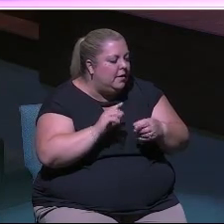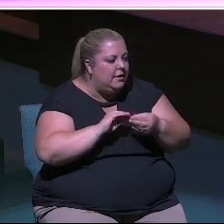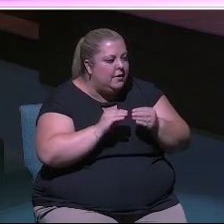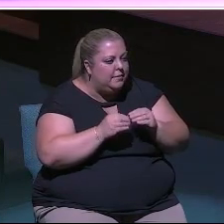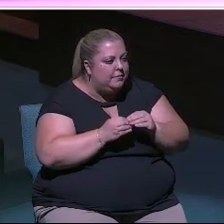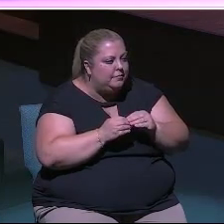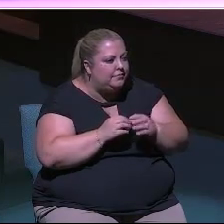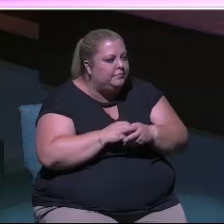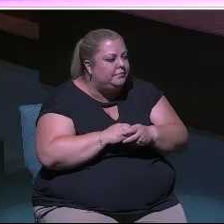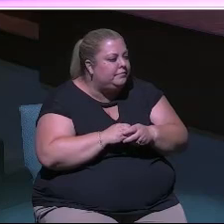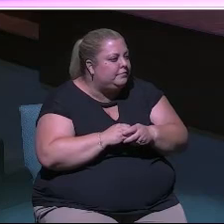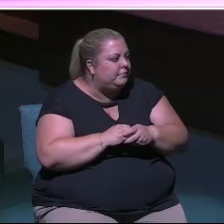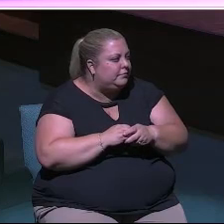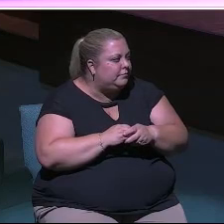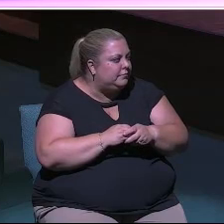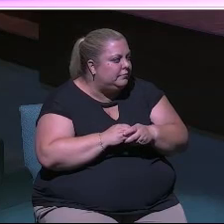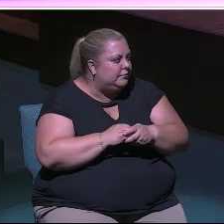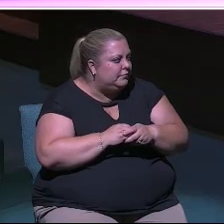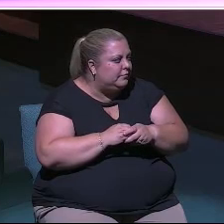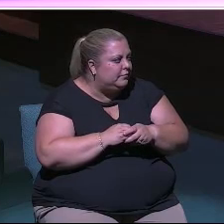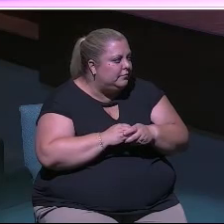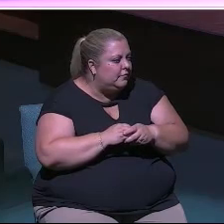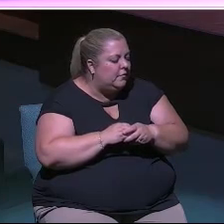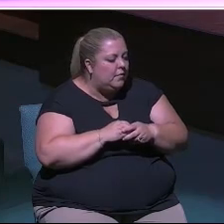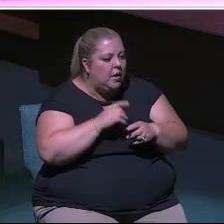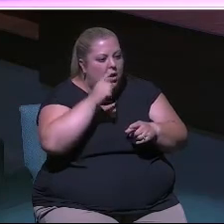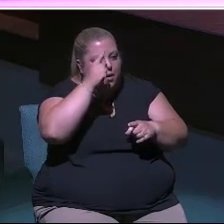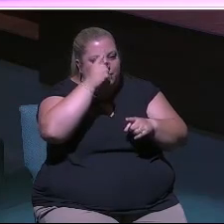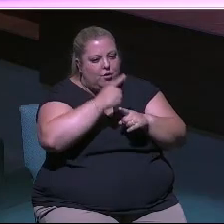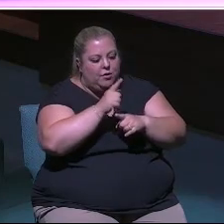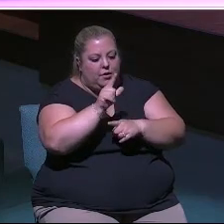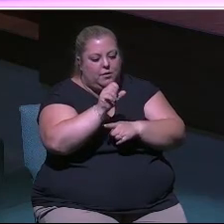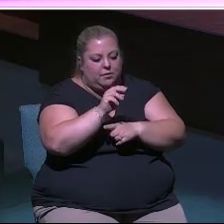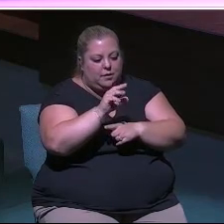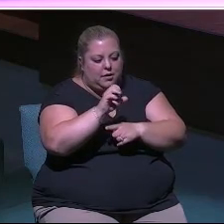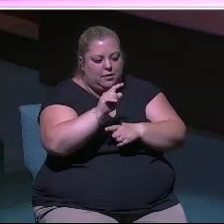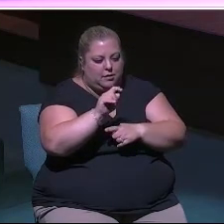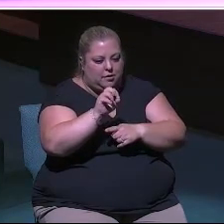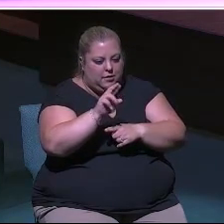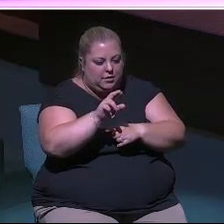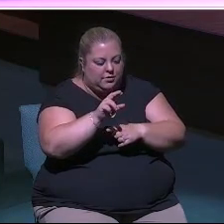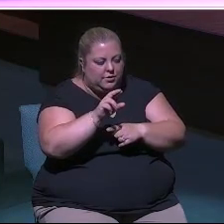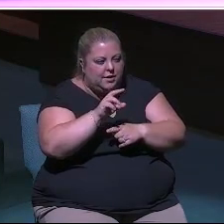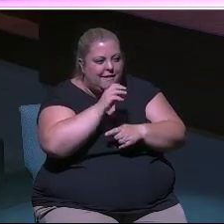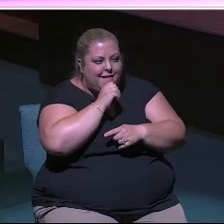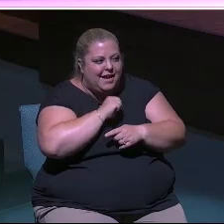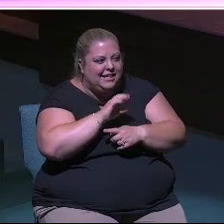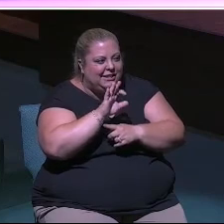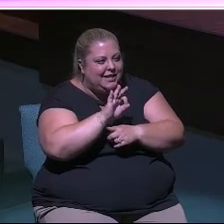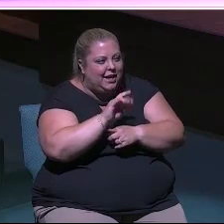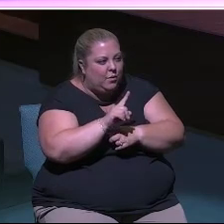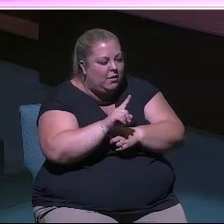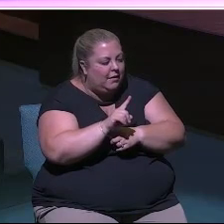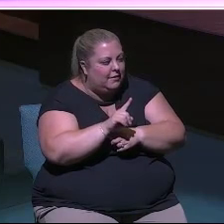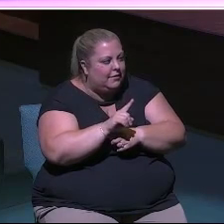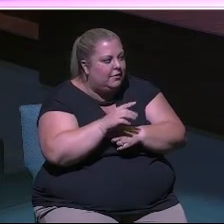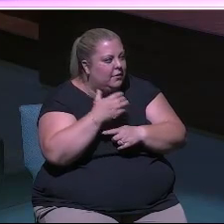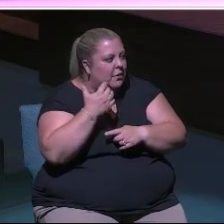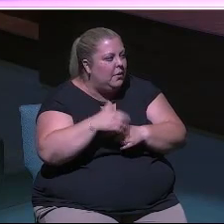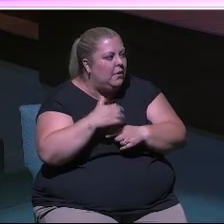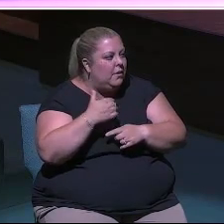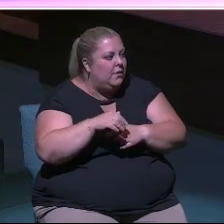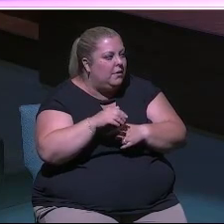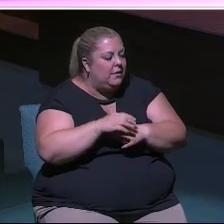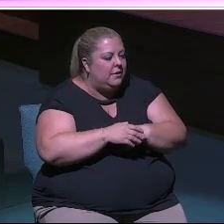We think, Brother Lancaster, what an amazing man he is. Almost 91 years of age. He's just like a